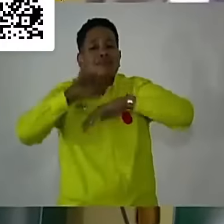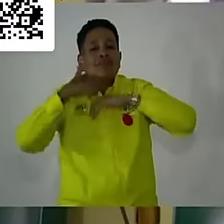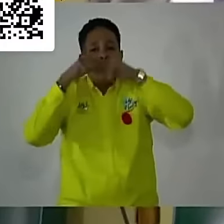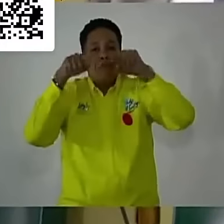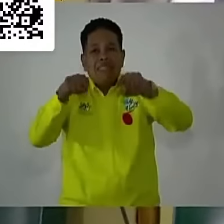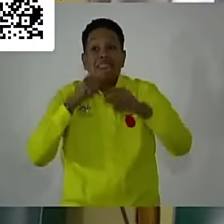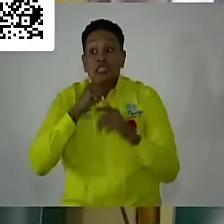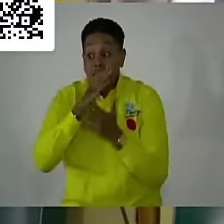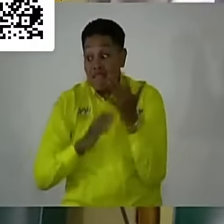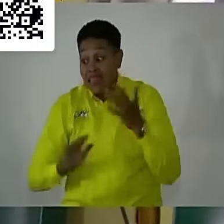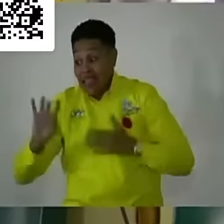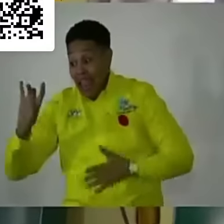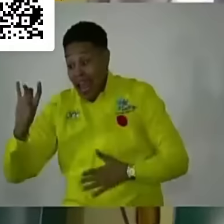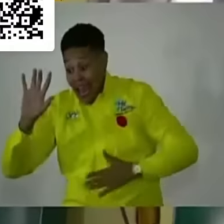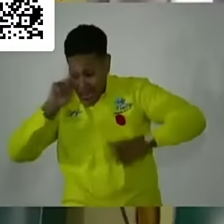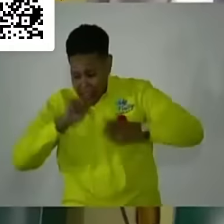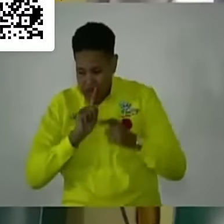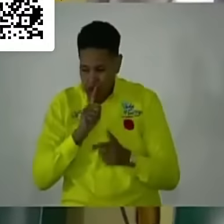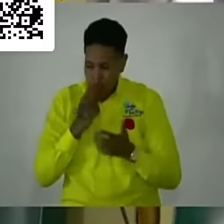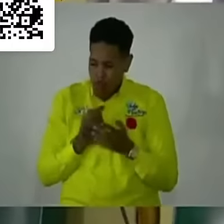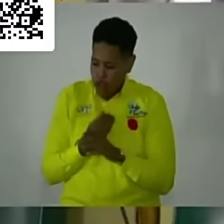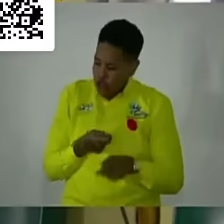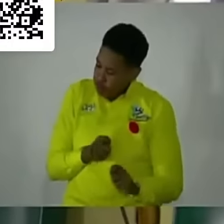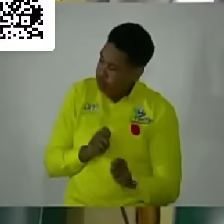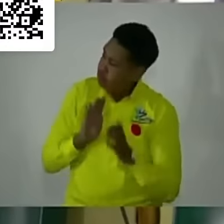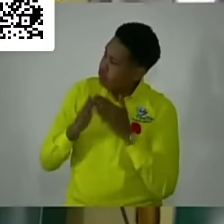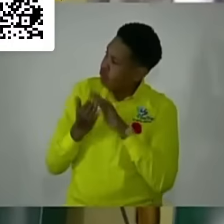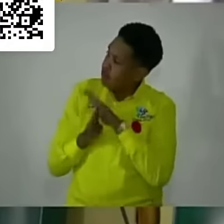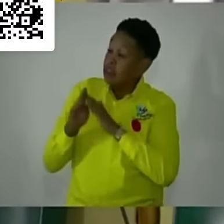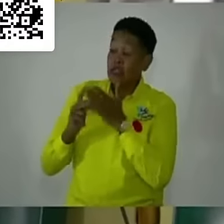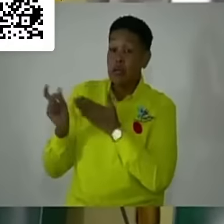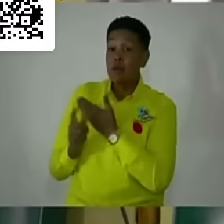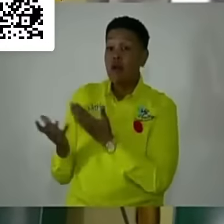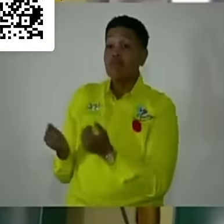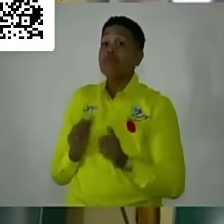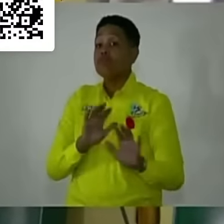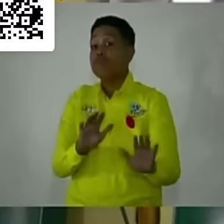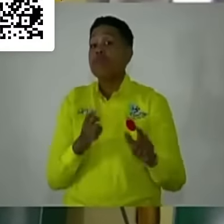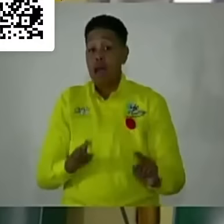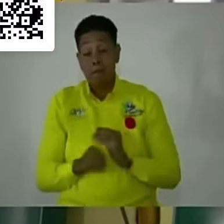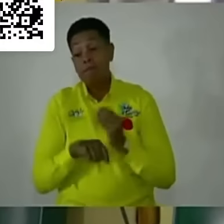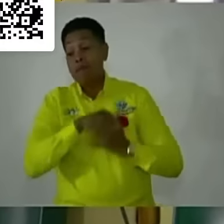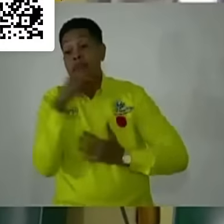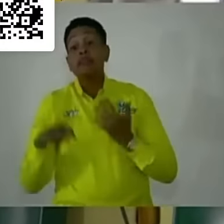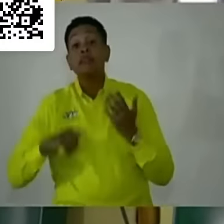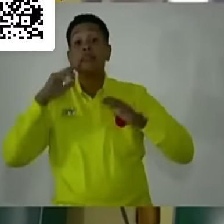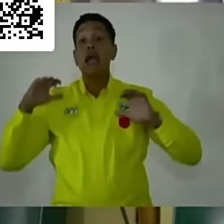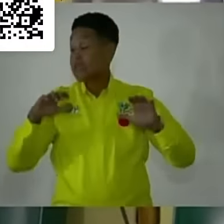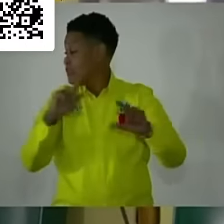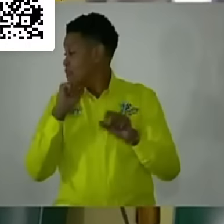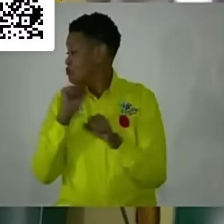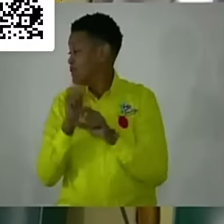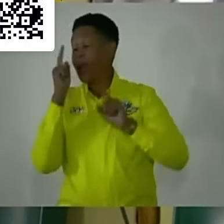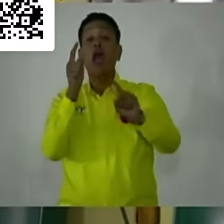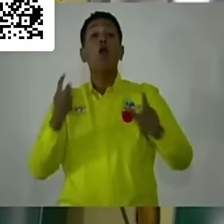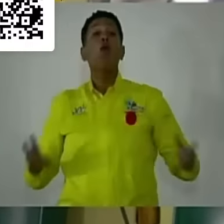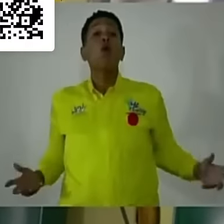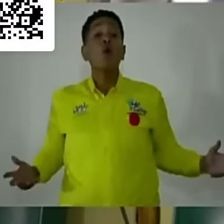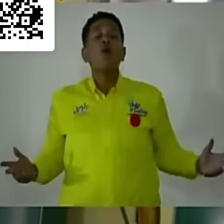Phase 8 of the Bauxite Community Development Program. These activities are geared